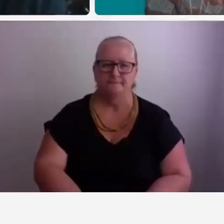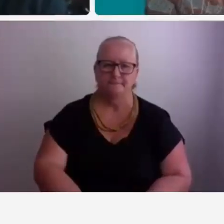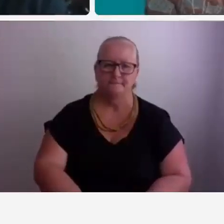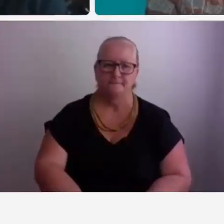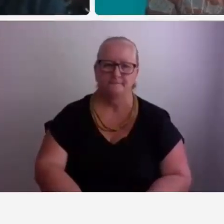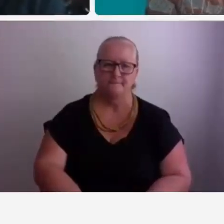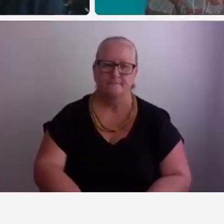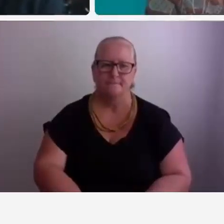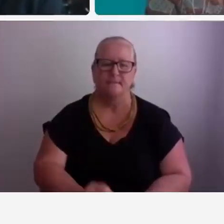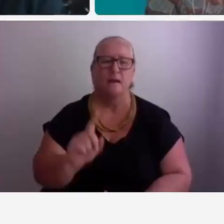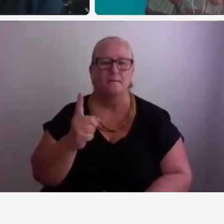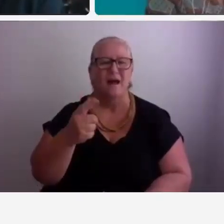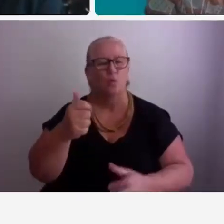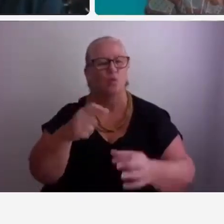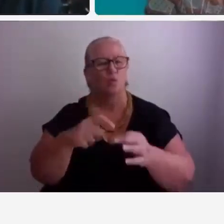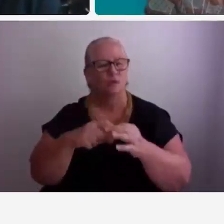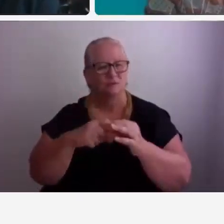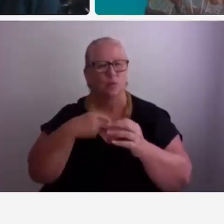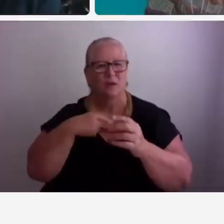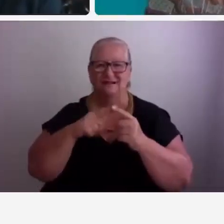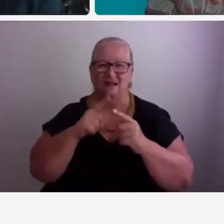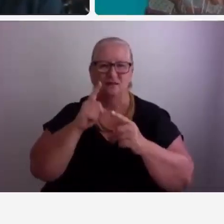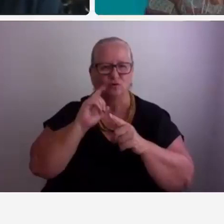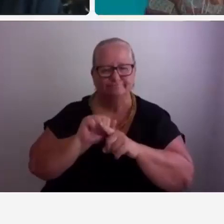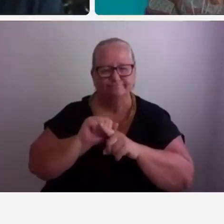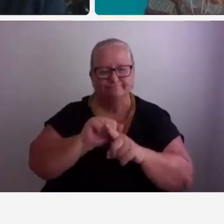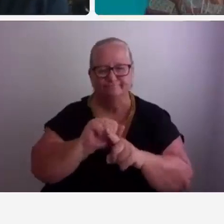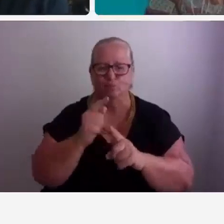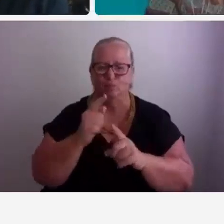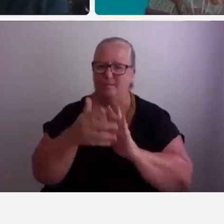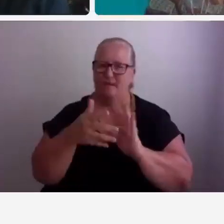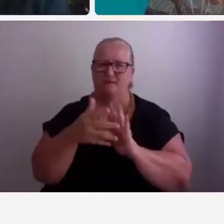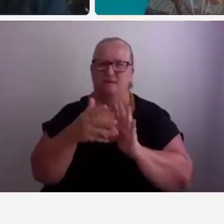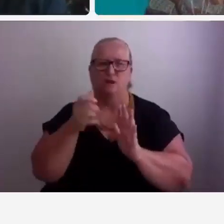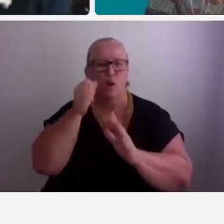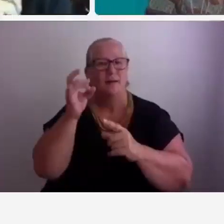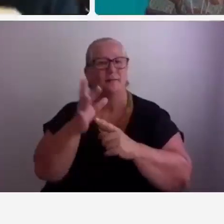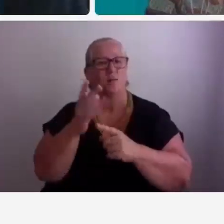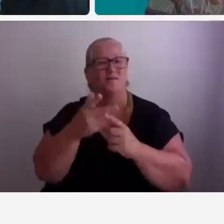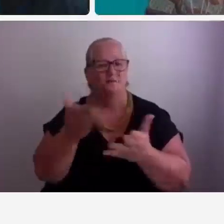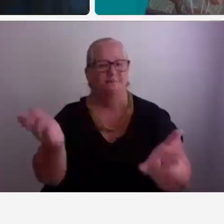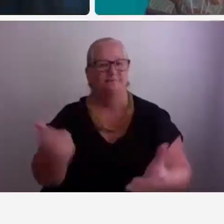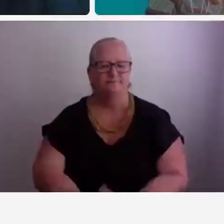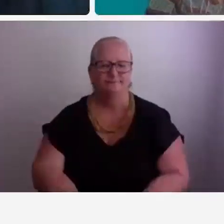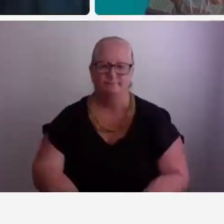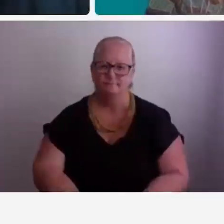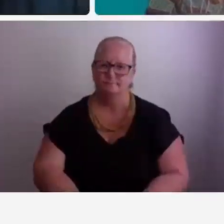But yes, that's a good question. We're trying to define the details of all of that because we know it's important for the sector. Yeah.